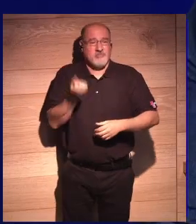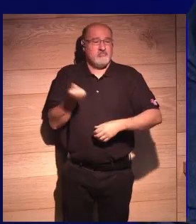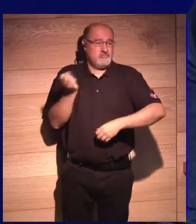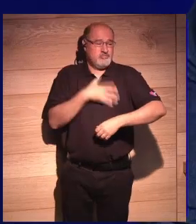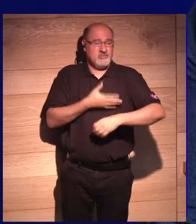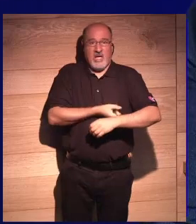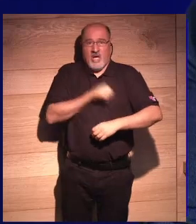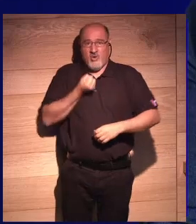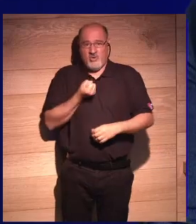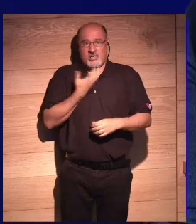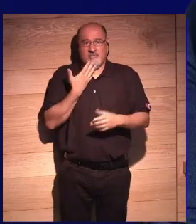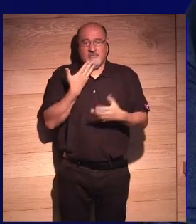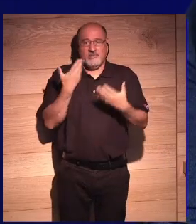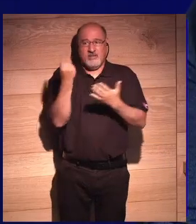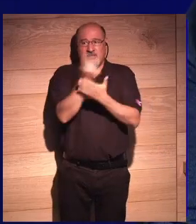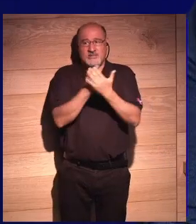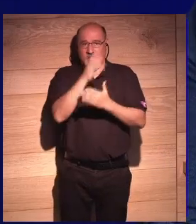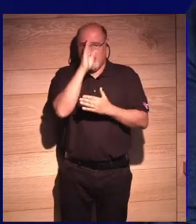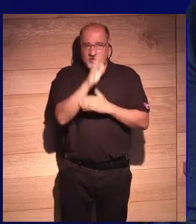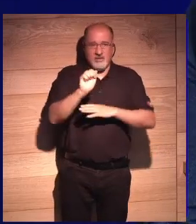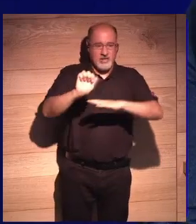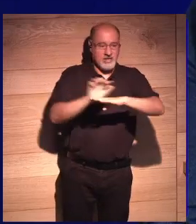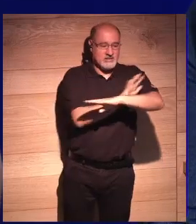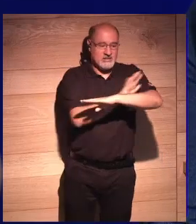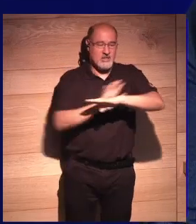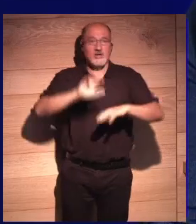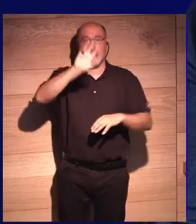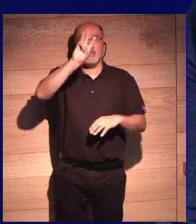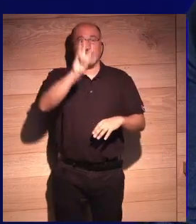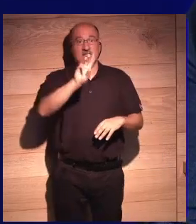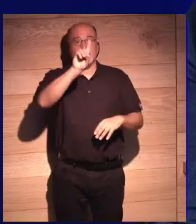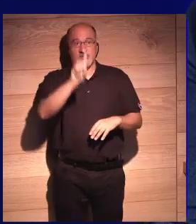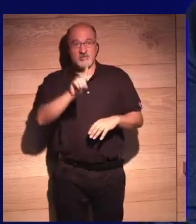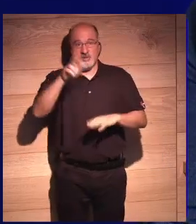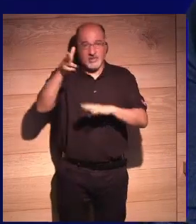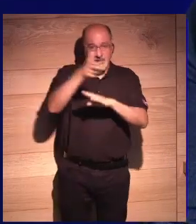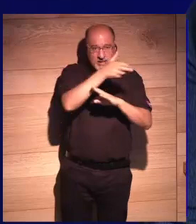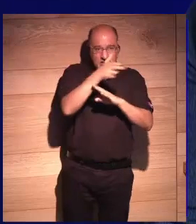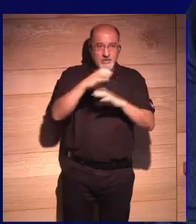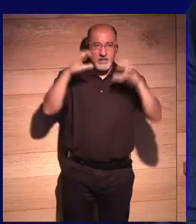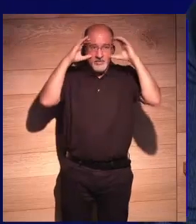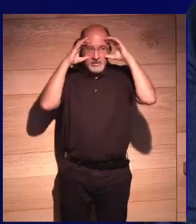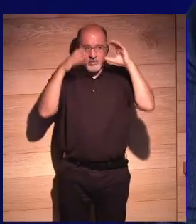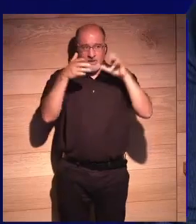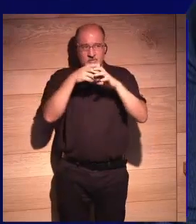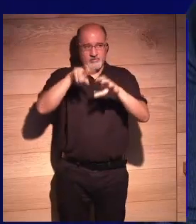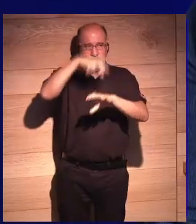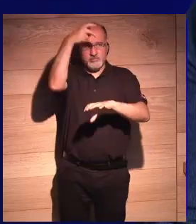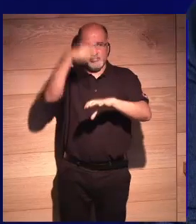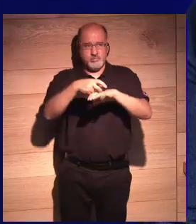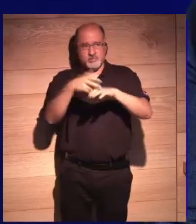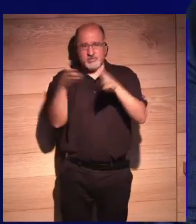much cheaper and much more practical to design these scenarios in 3D, to use a VR camera to see that